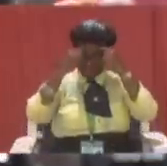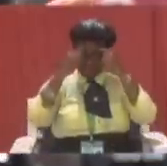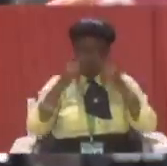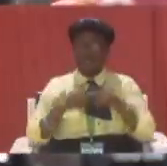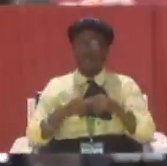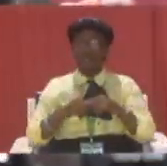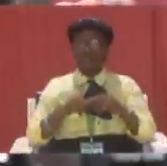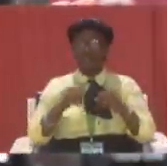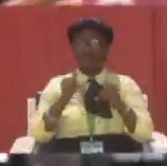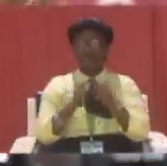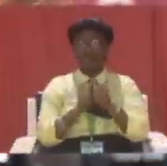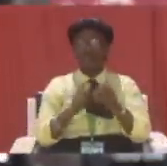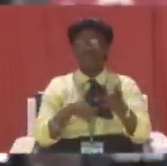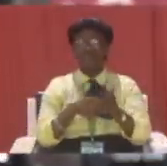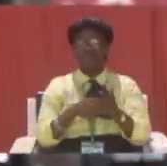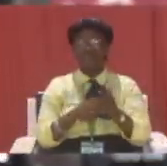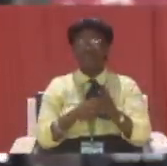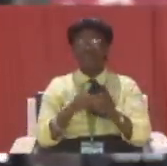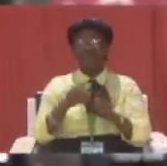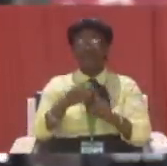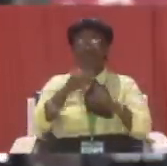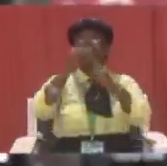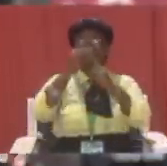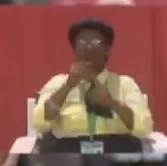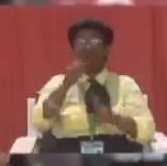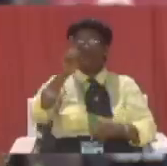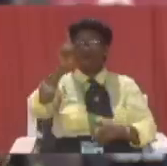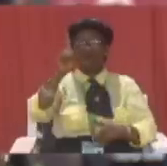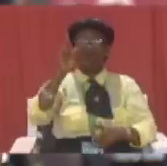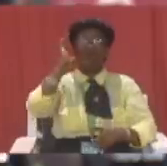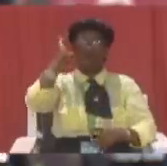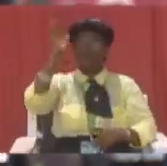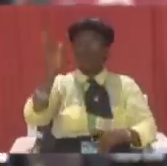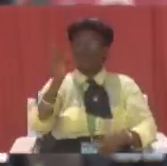with this particular one will understand.